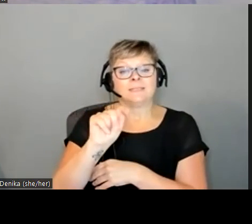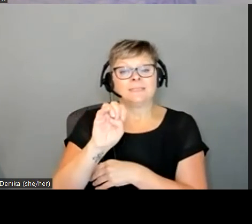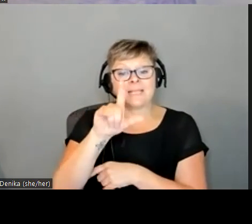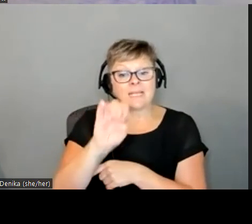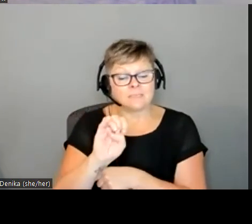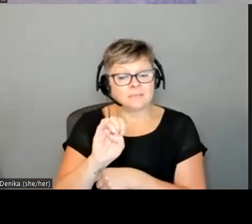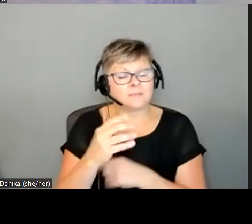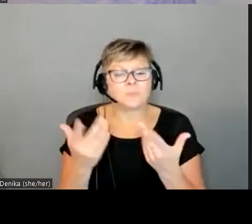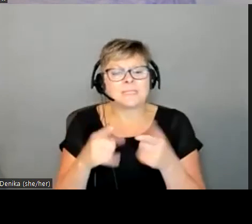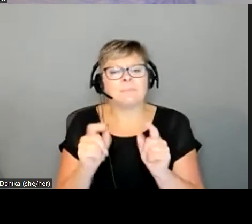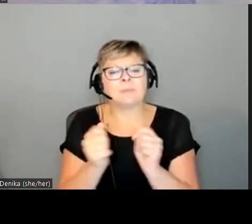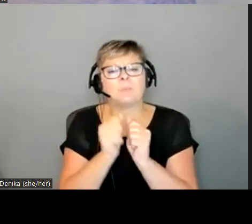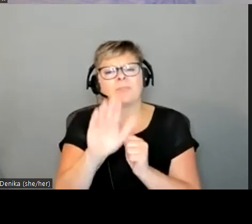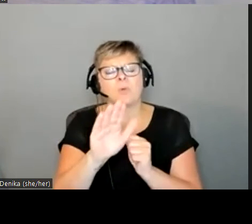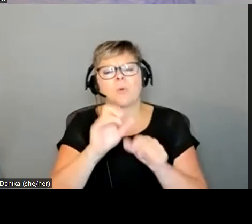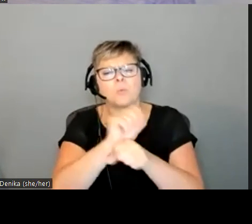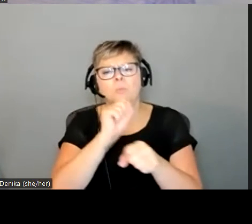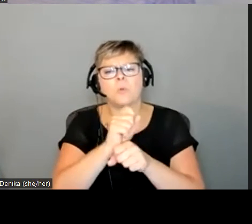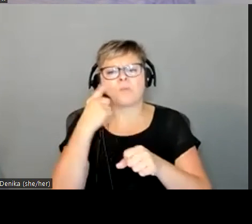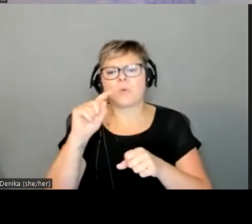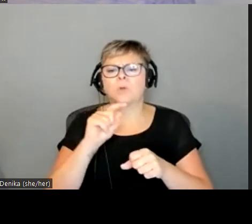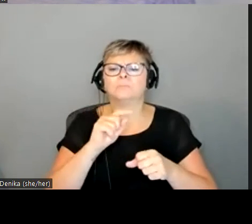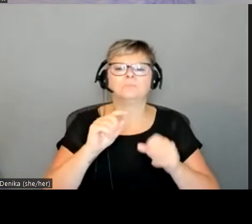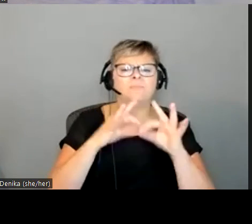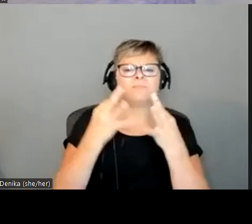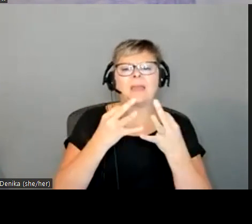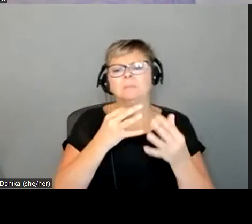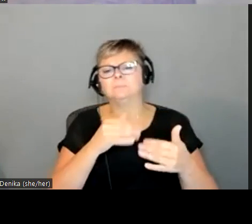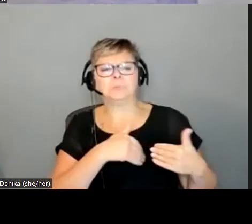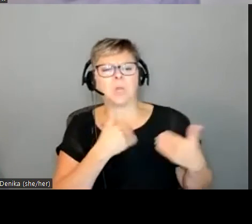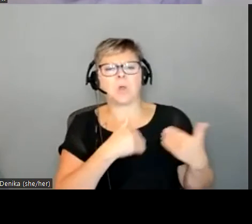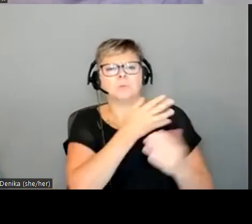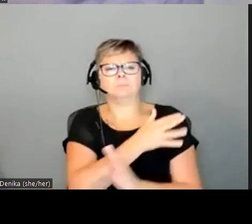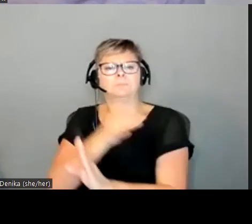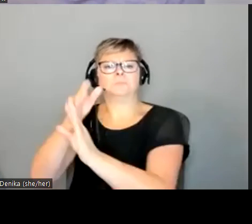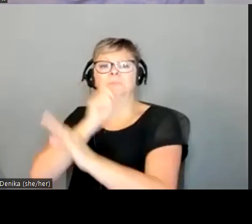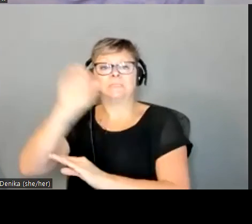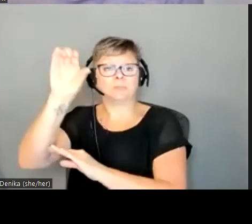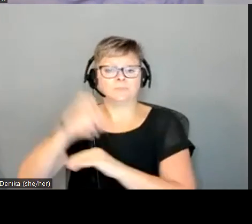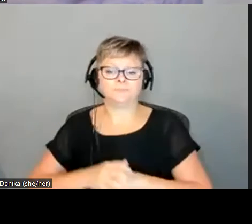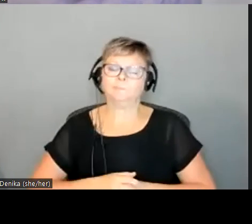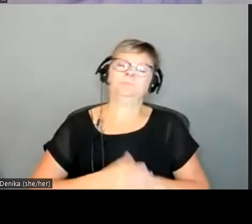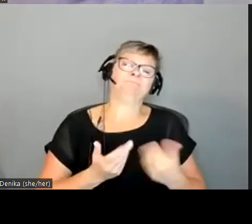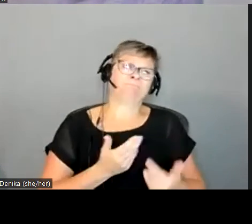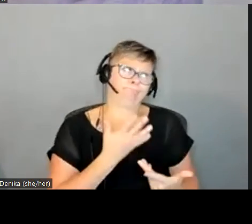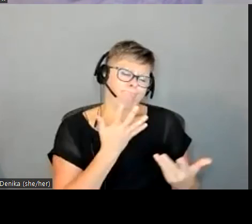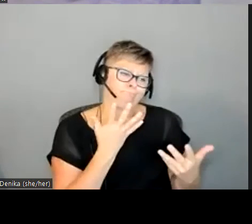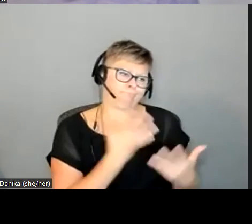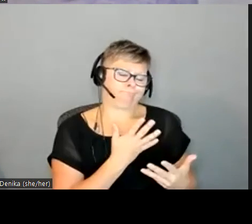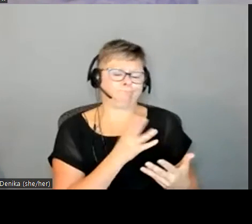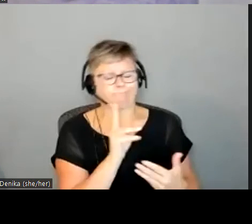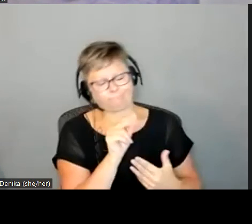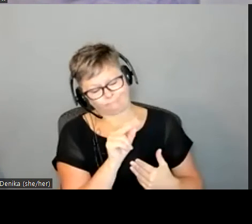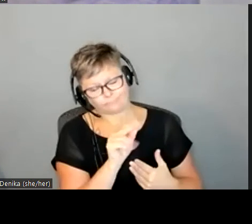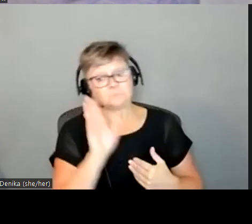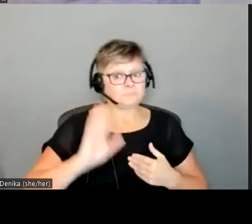with intergenerational building and community? Unfortunately, I'd have to say no. Used to, but